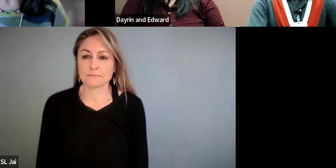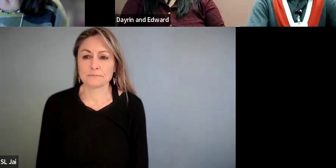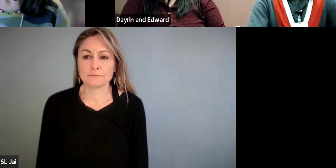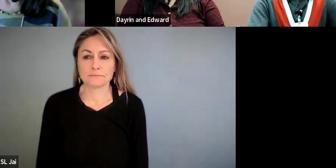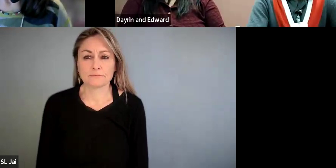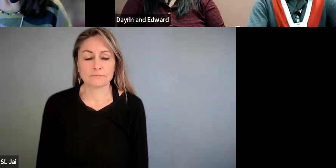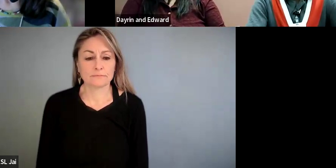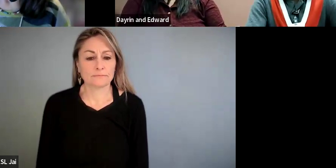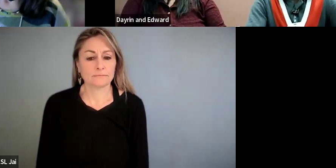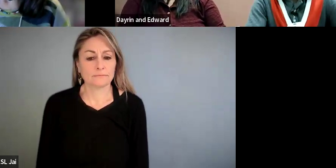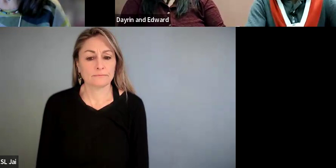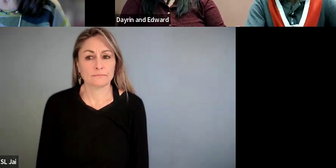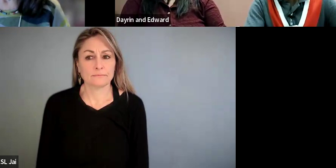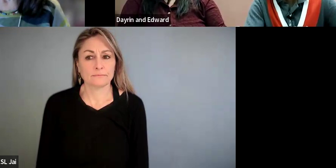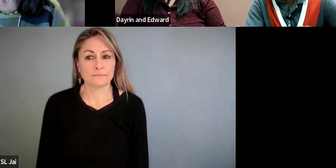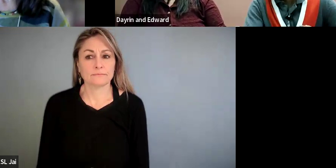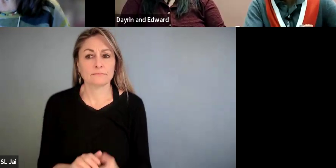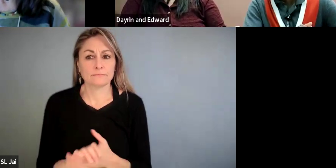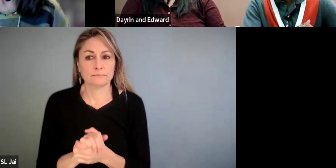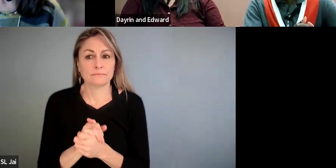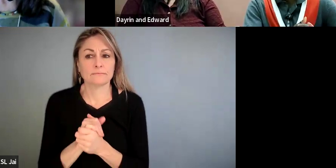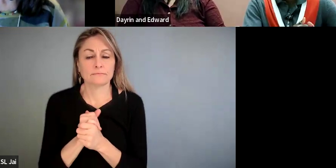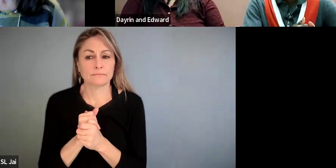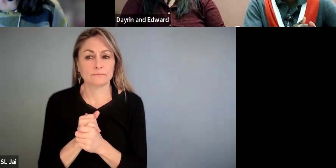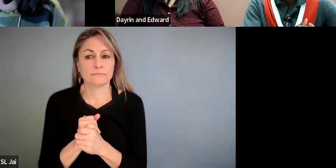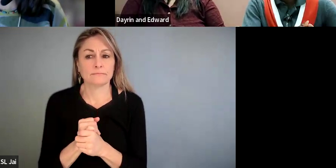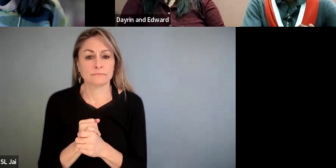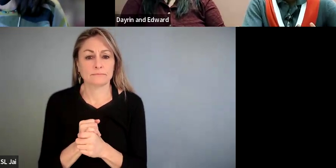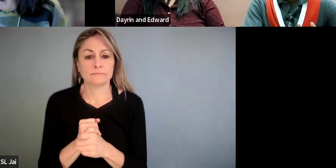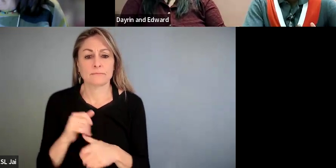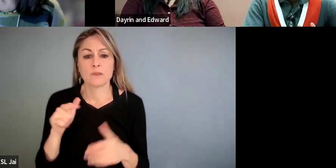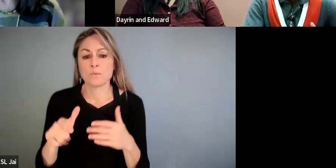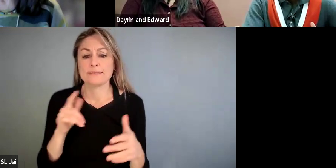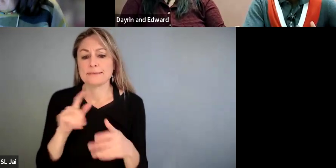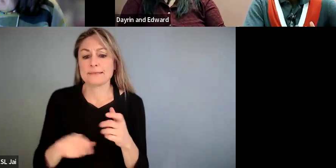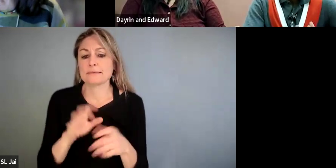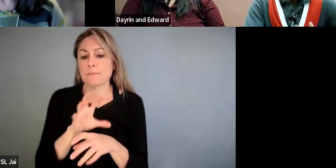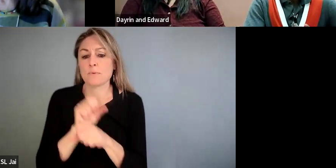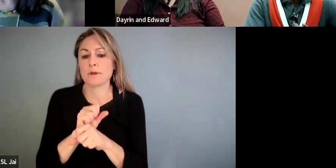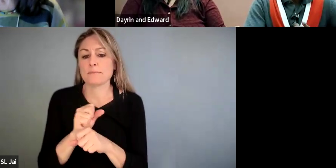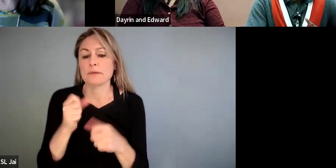about what a successful appointment look like.